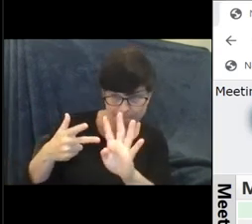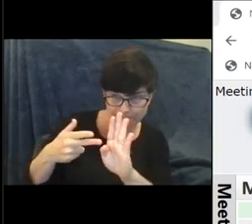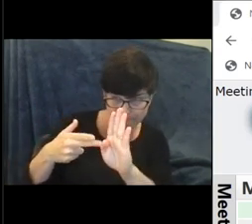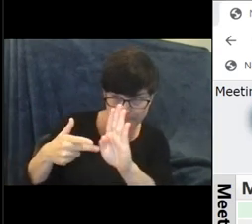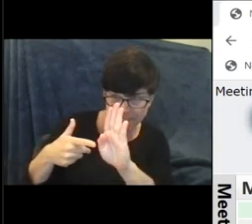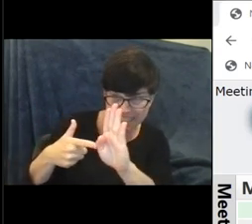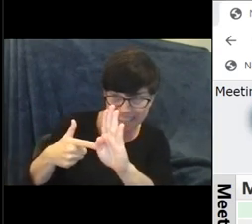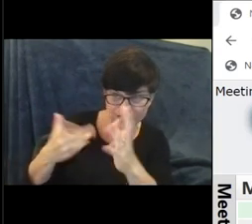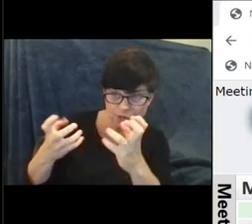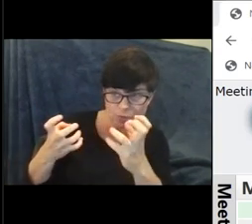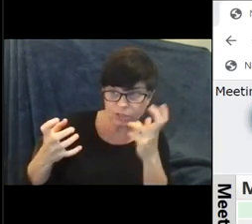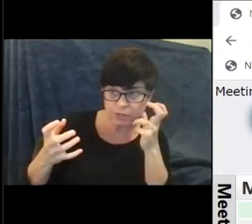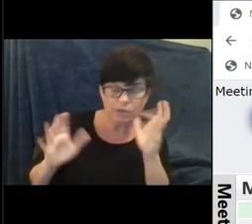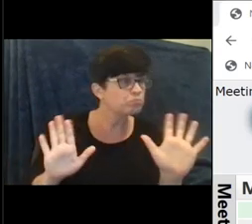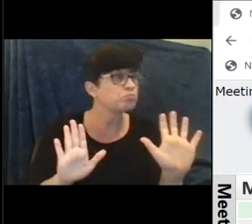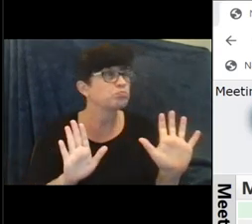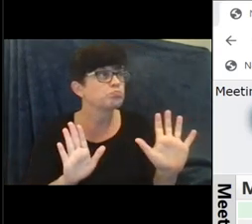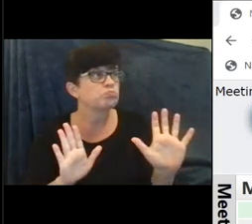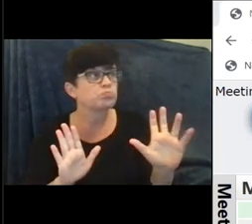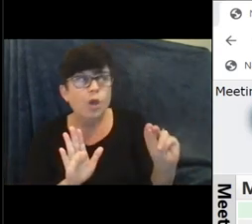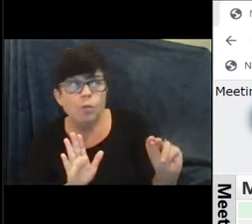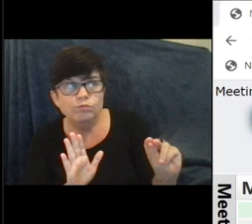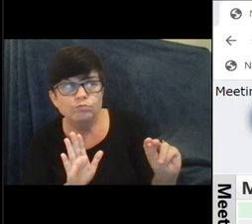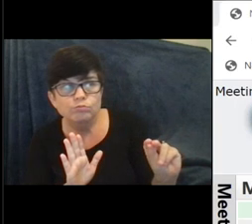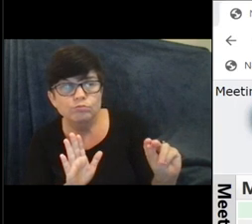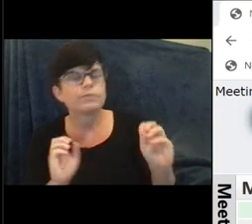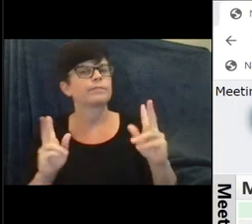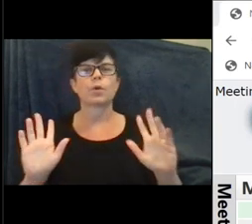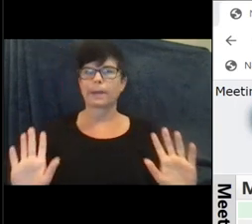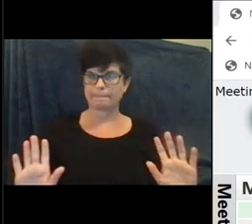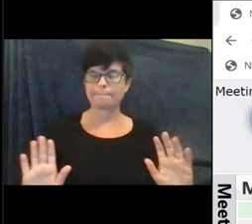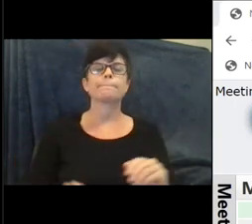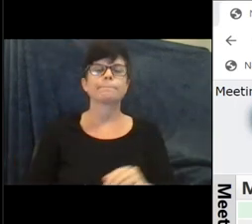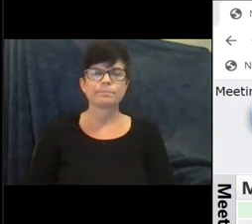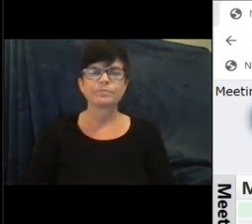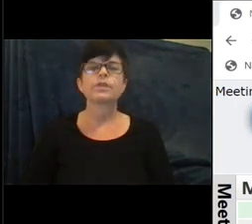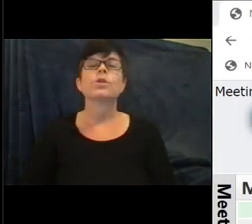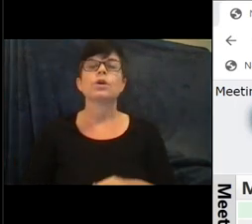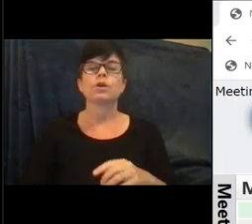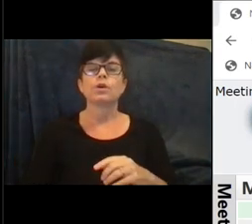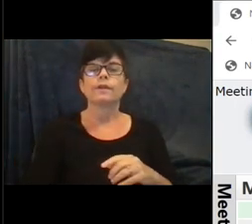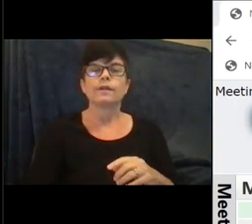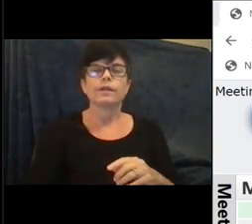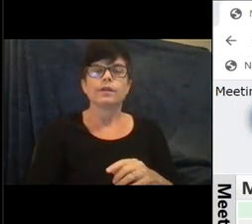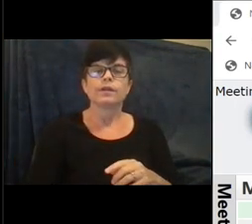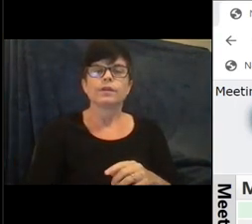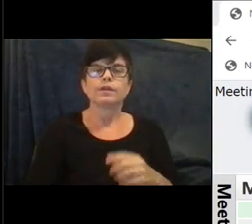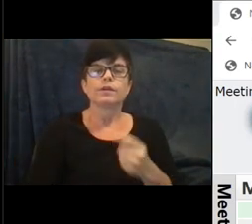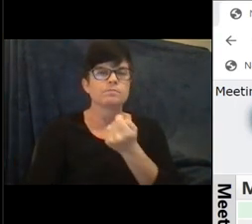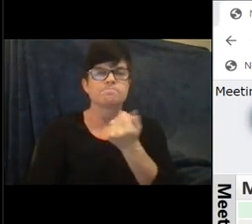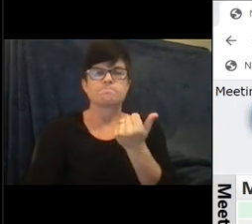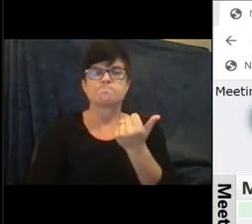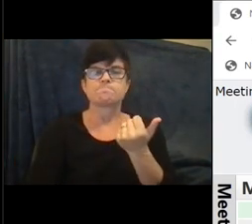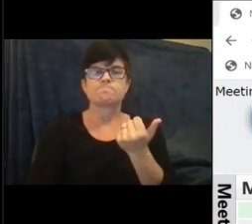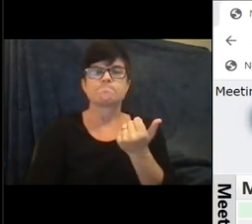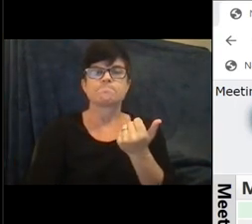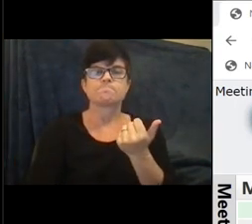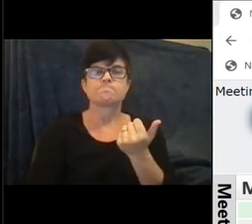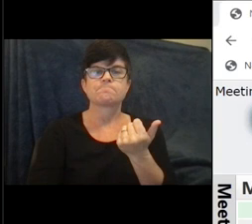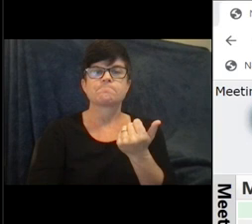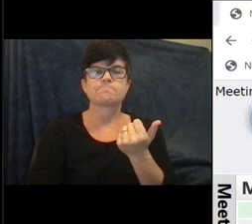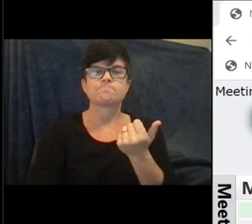Would you like to hear? You're not? Okay. That was the no? All right, so with that, we are going to remove 14A from the agenda. Let